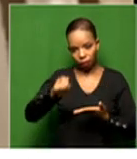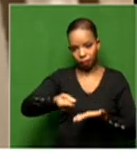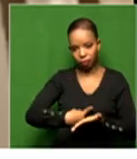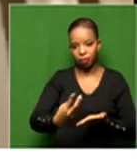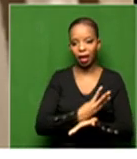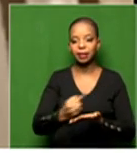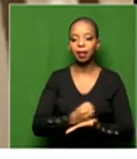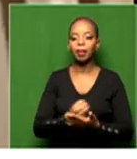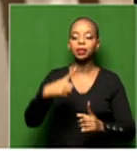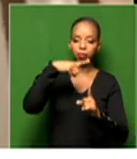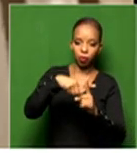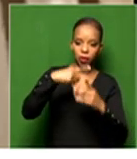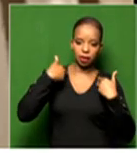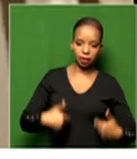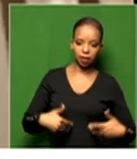If the